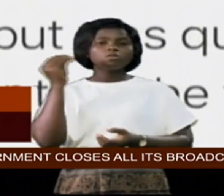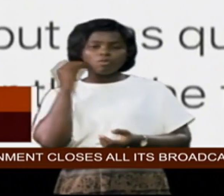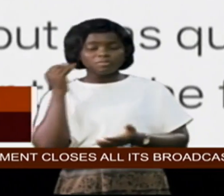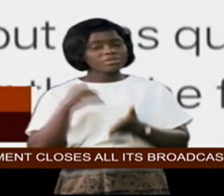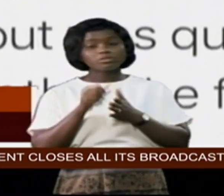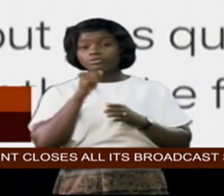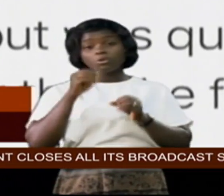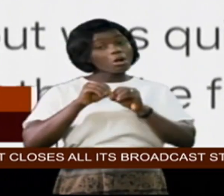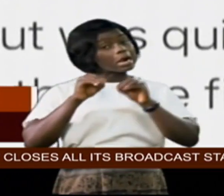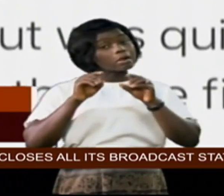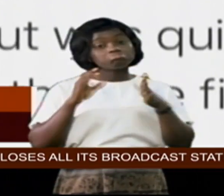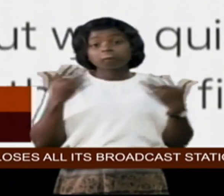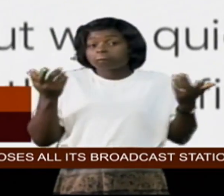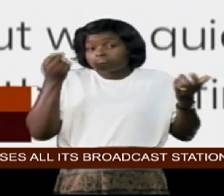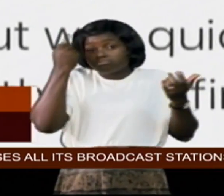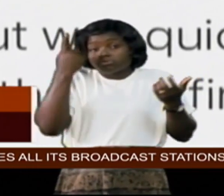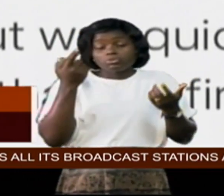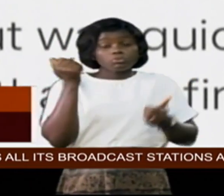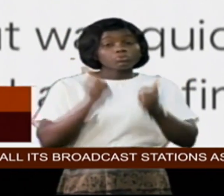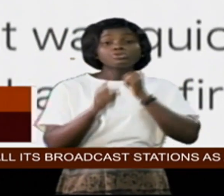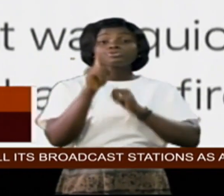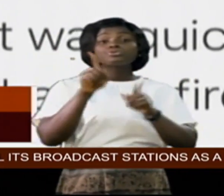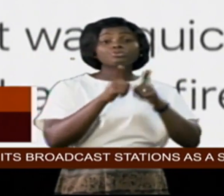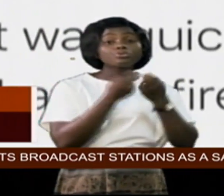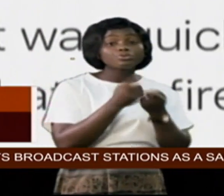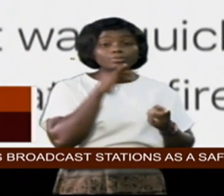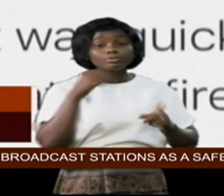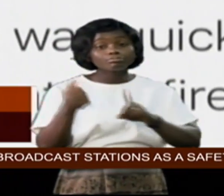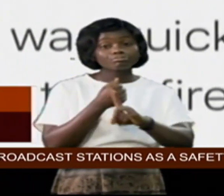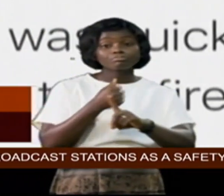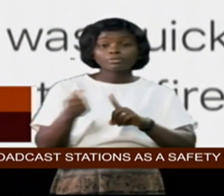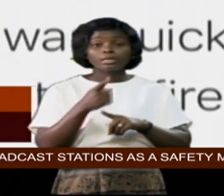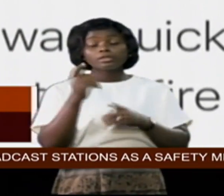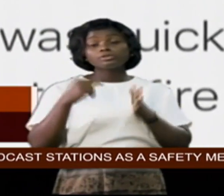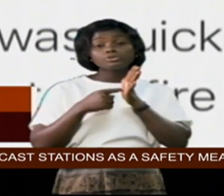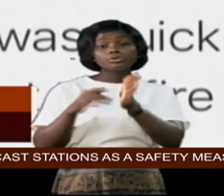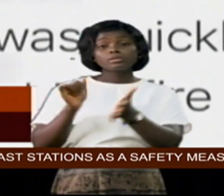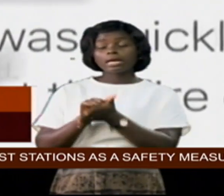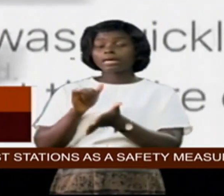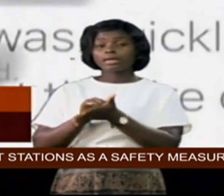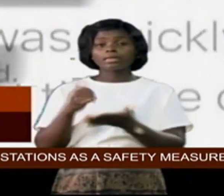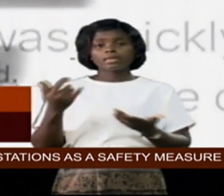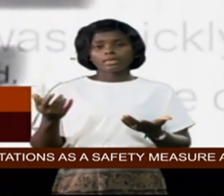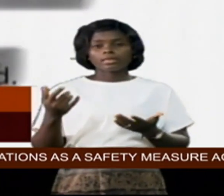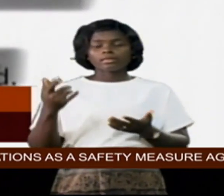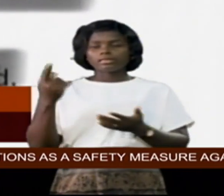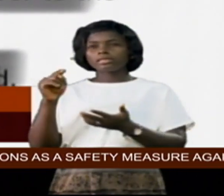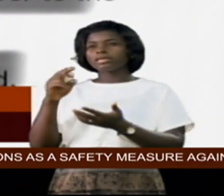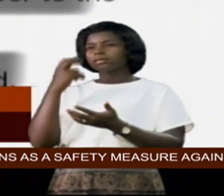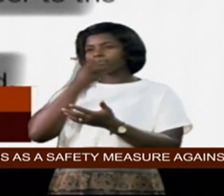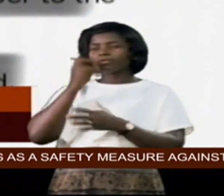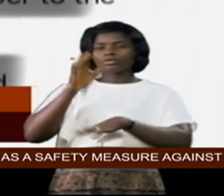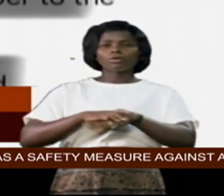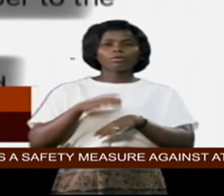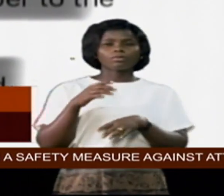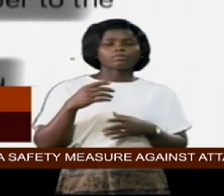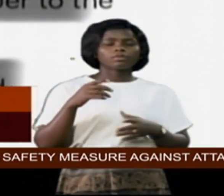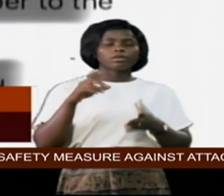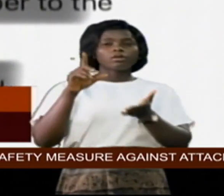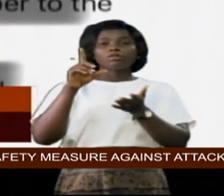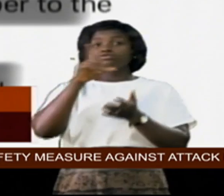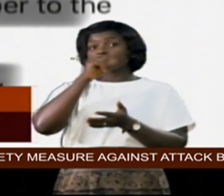which groups are responsible for the arson, there are indications that insightful speeches on Twitter targeted at